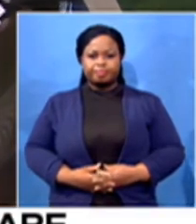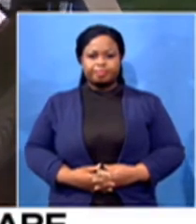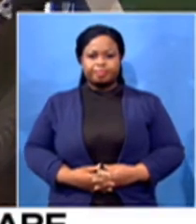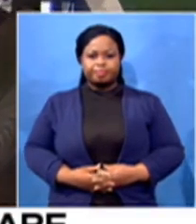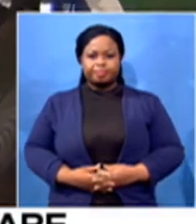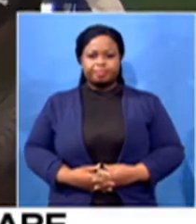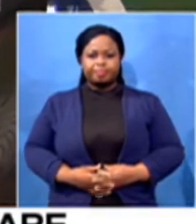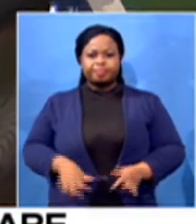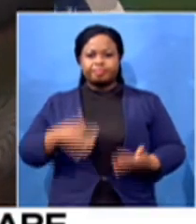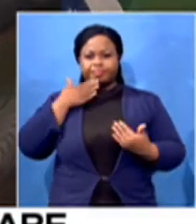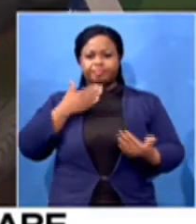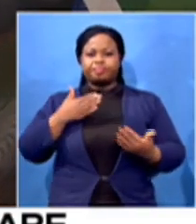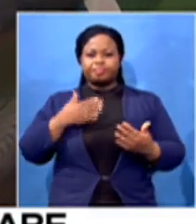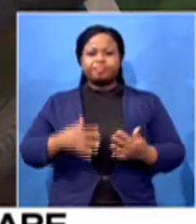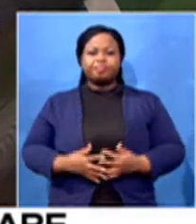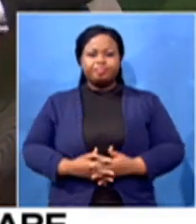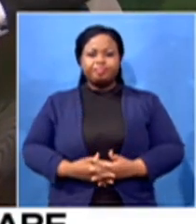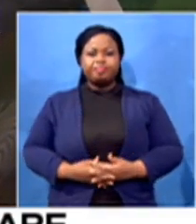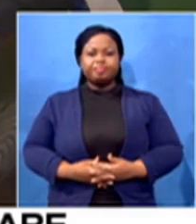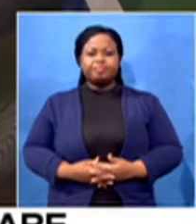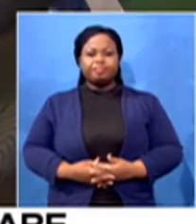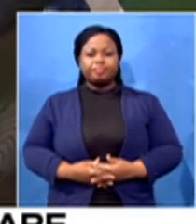Thank you. Thank you. Thank you.